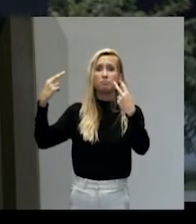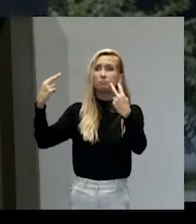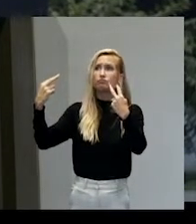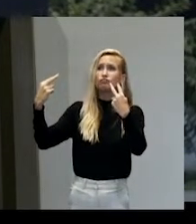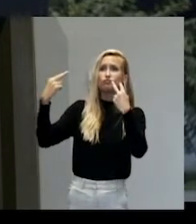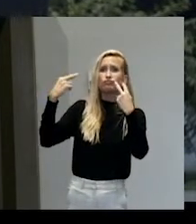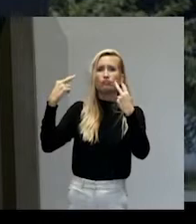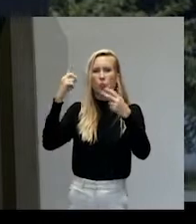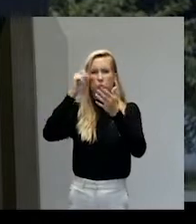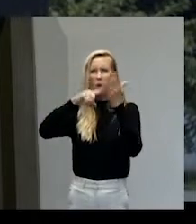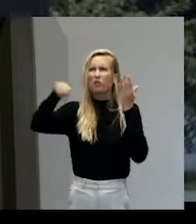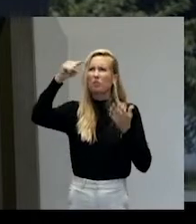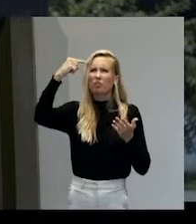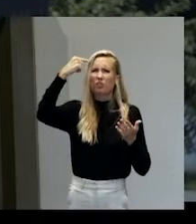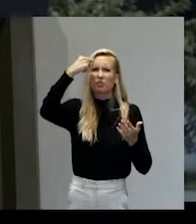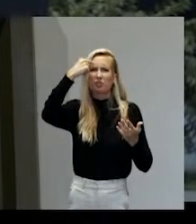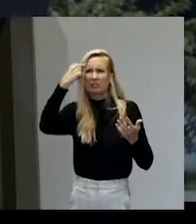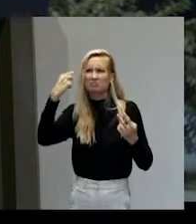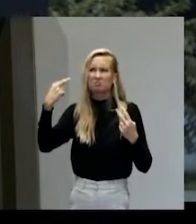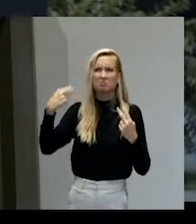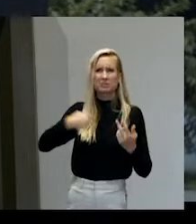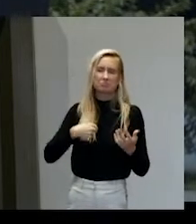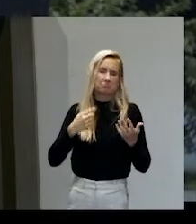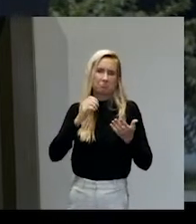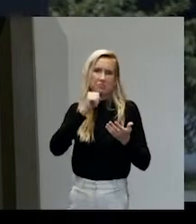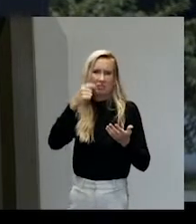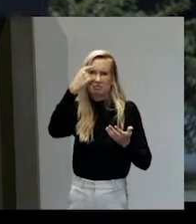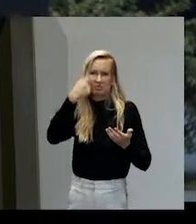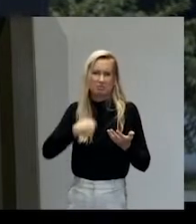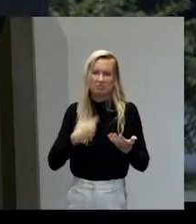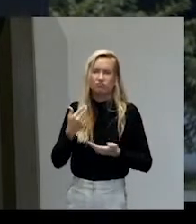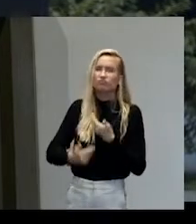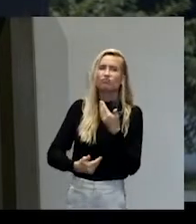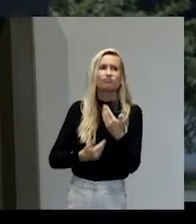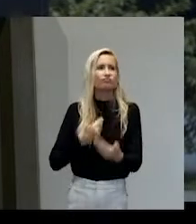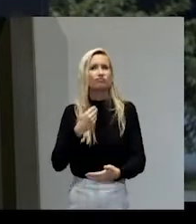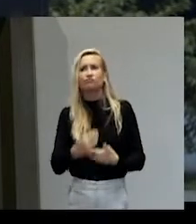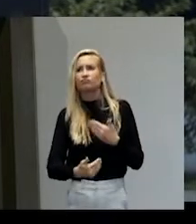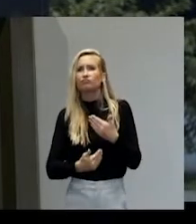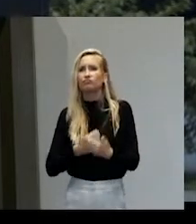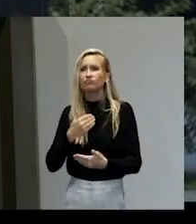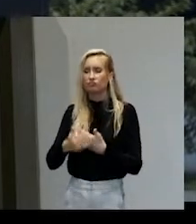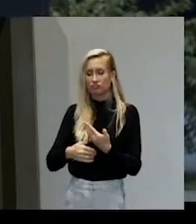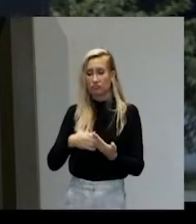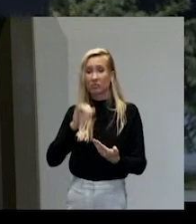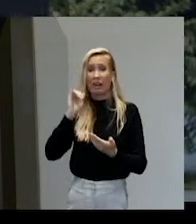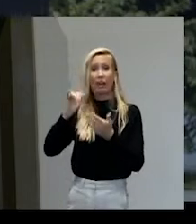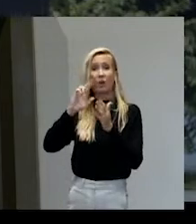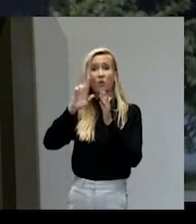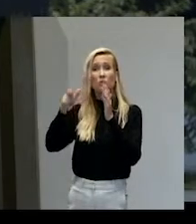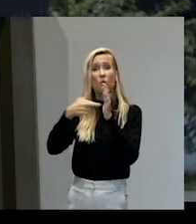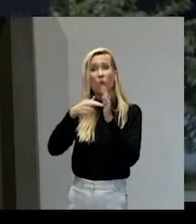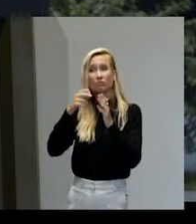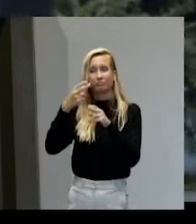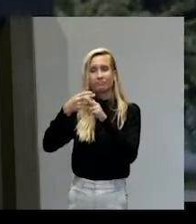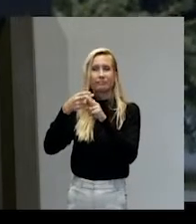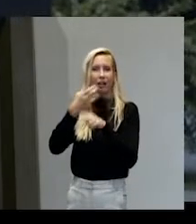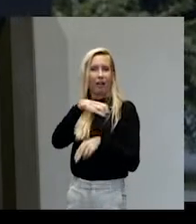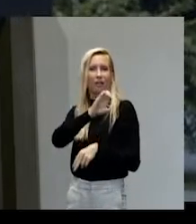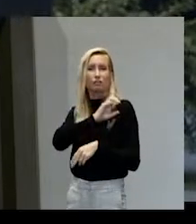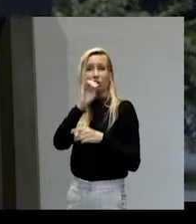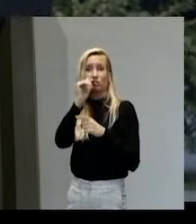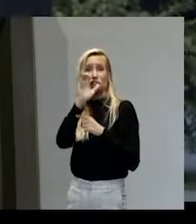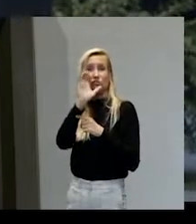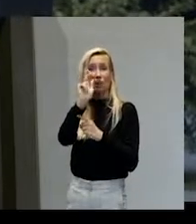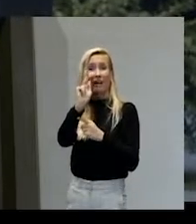Jack, but the idea of saying whatever on my mind, despite how other people might take it, wasn't even something I would be too